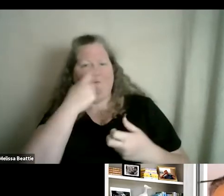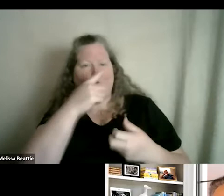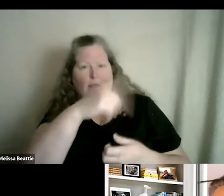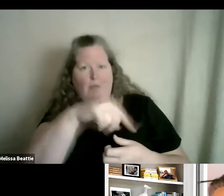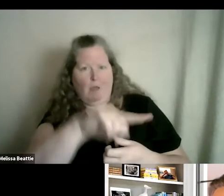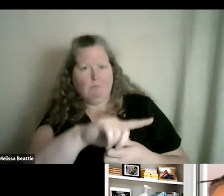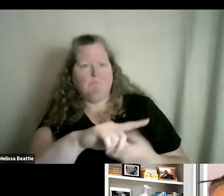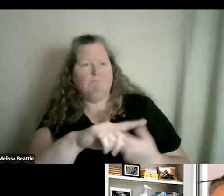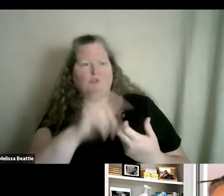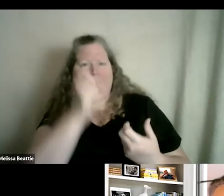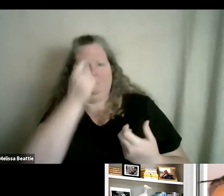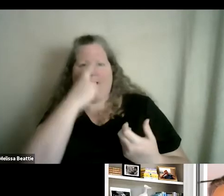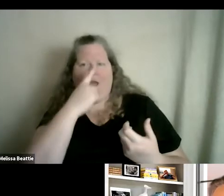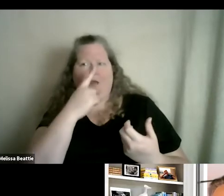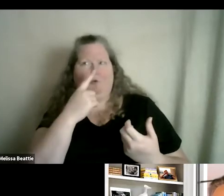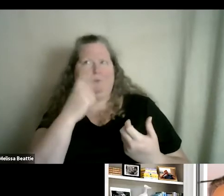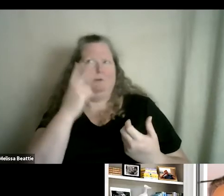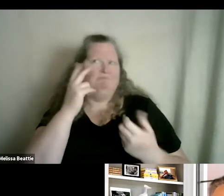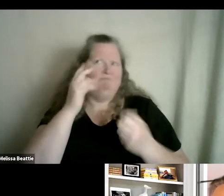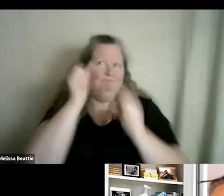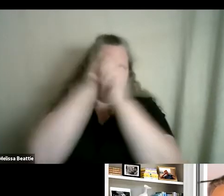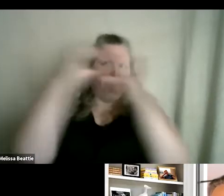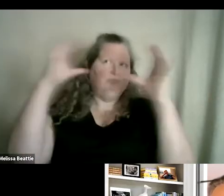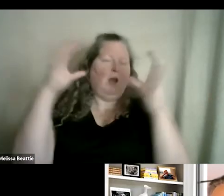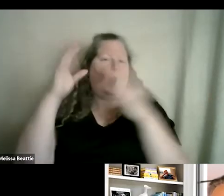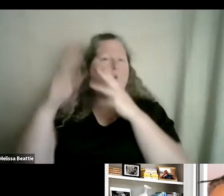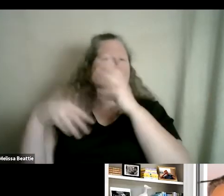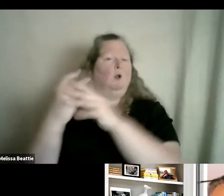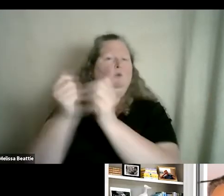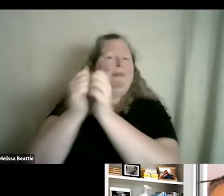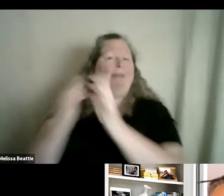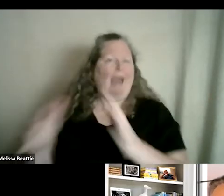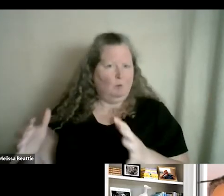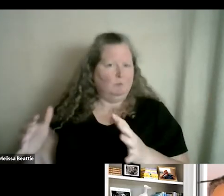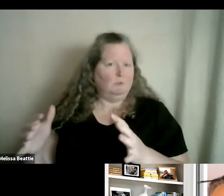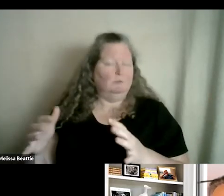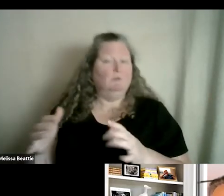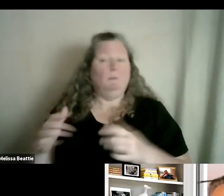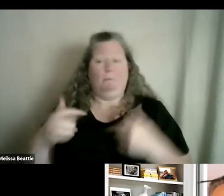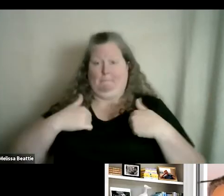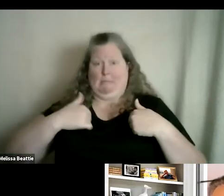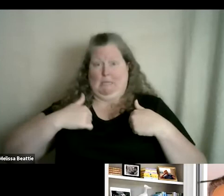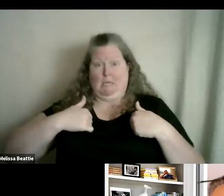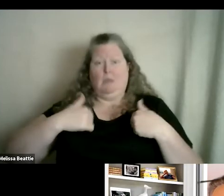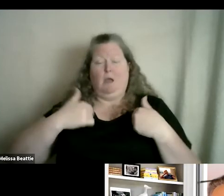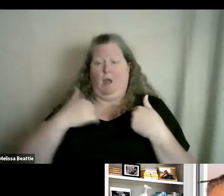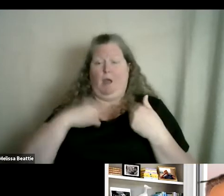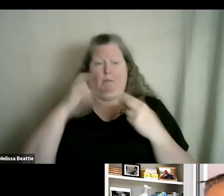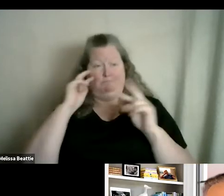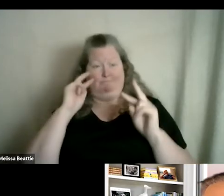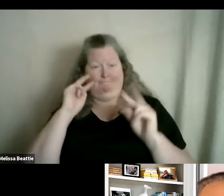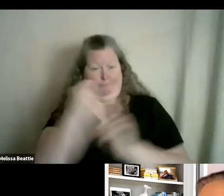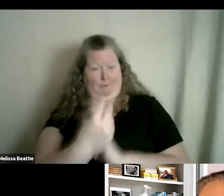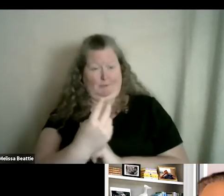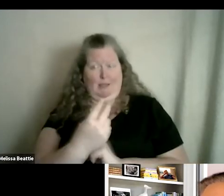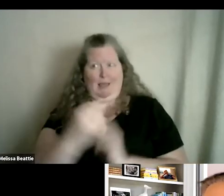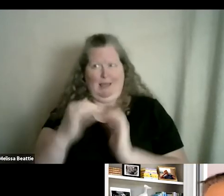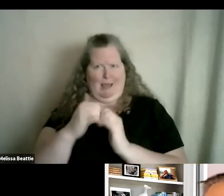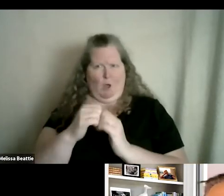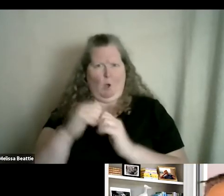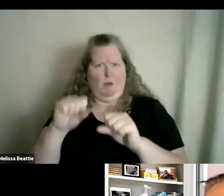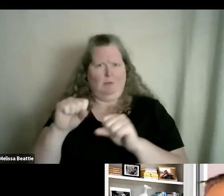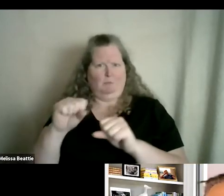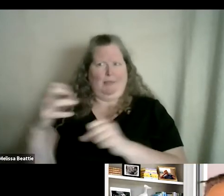way. Right. And so I'm looking at it in a different way now, where, is there a way to get it back? Right.